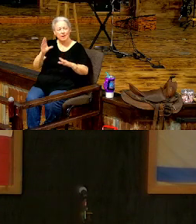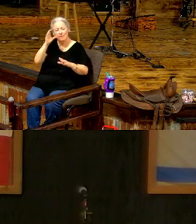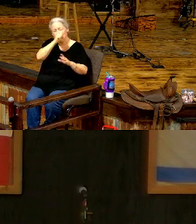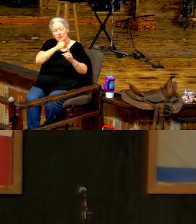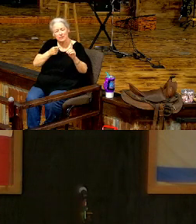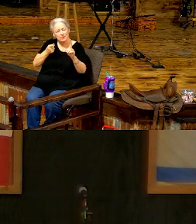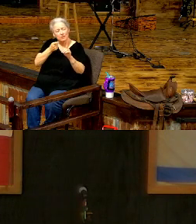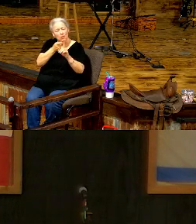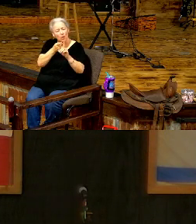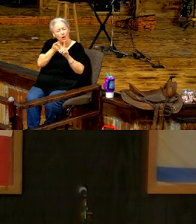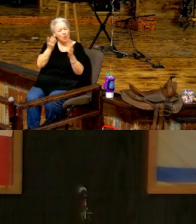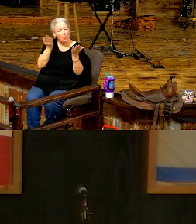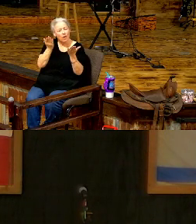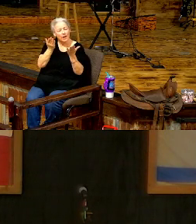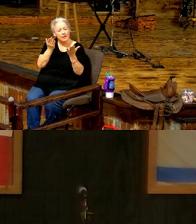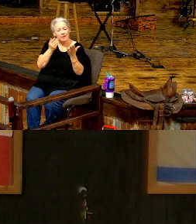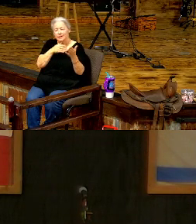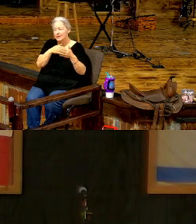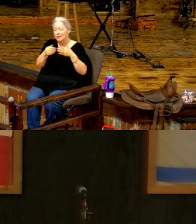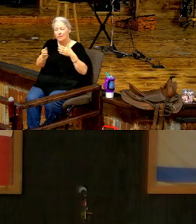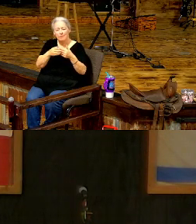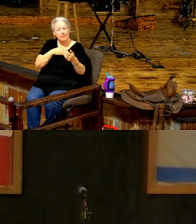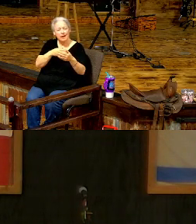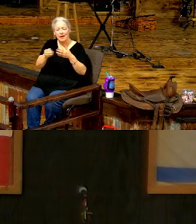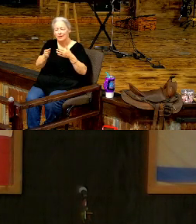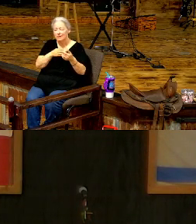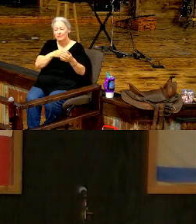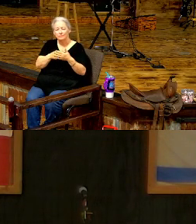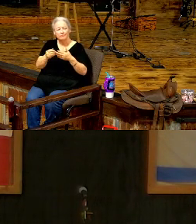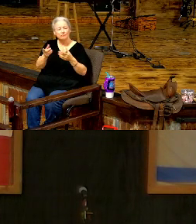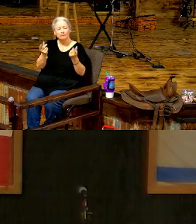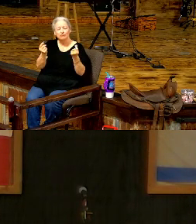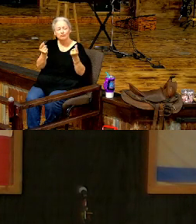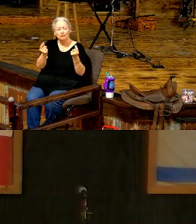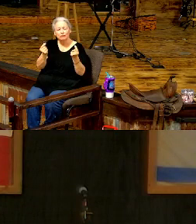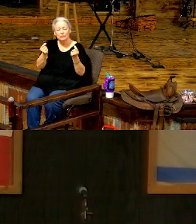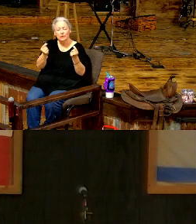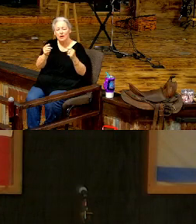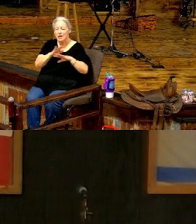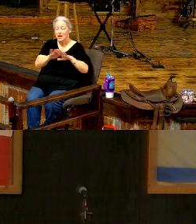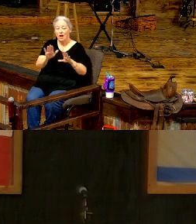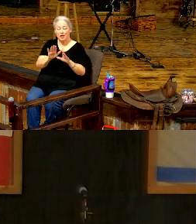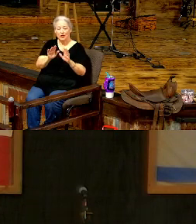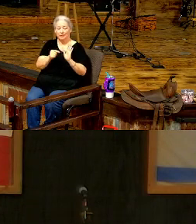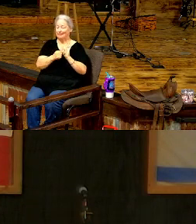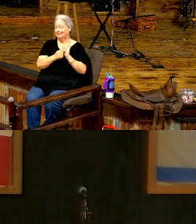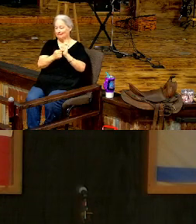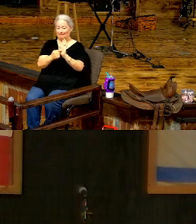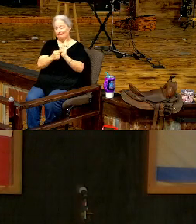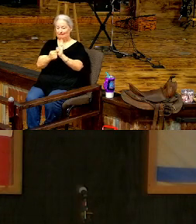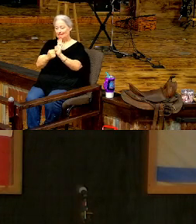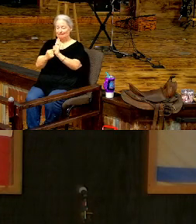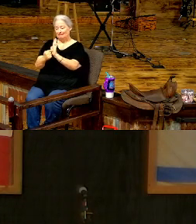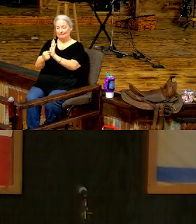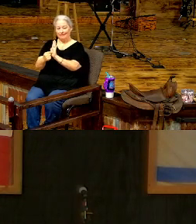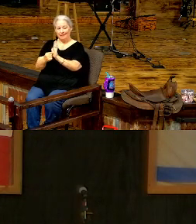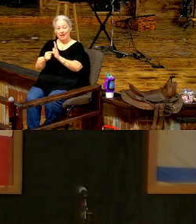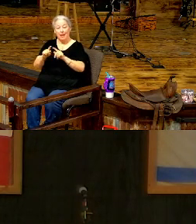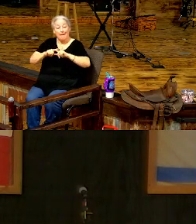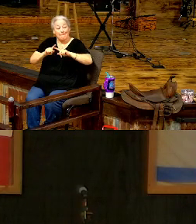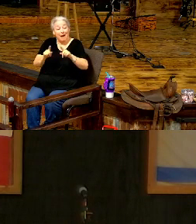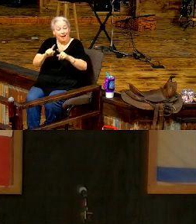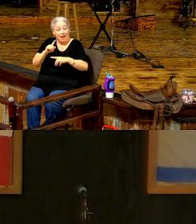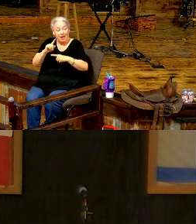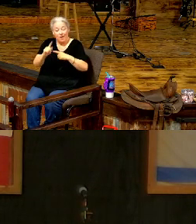do, he's not too impressed. But when you begin to love somebody that you haven't cared